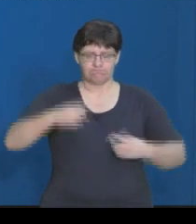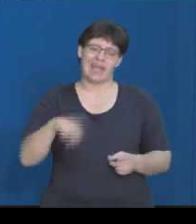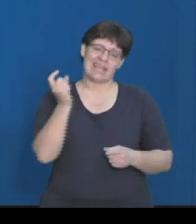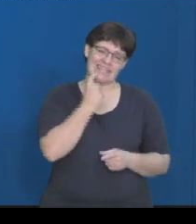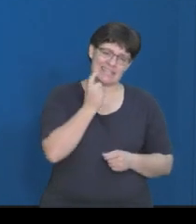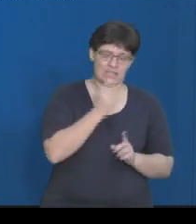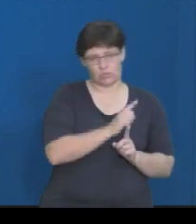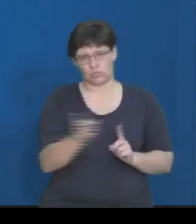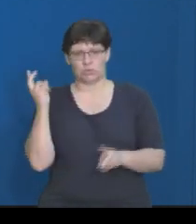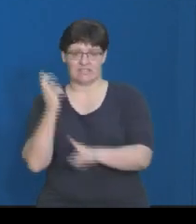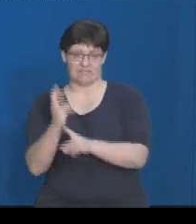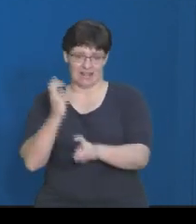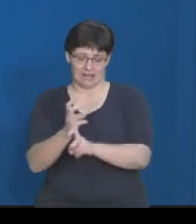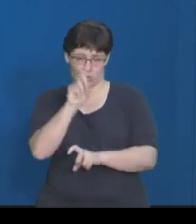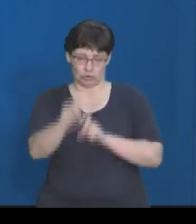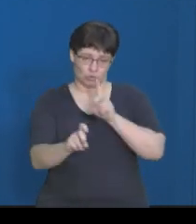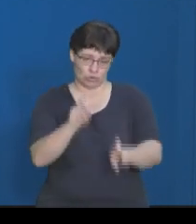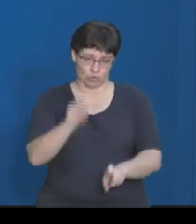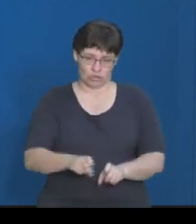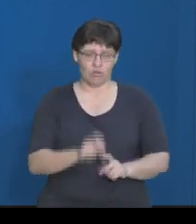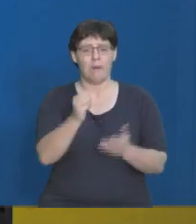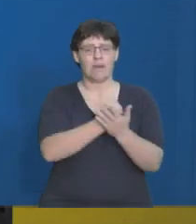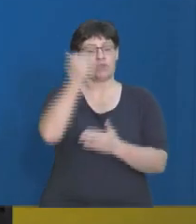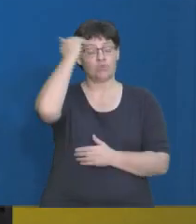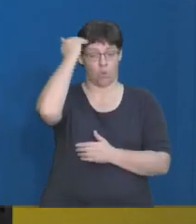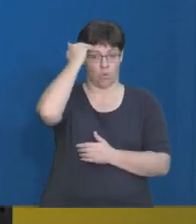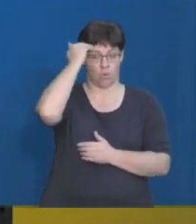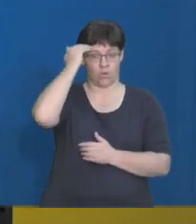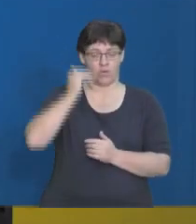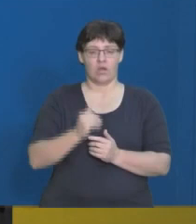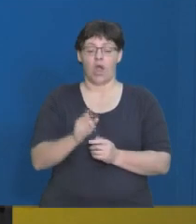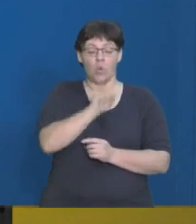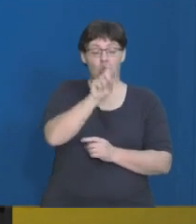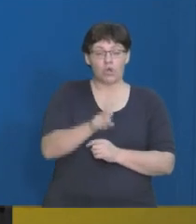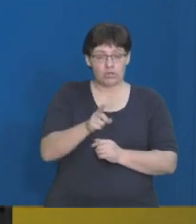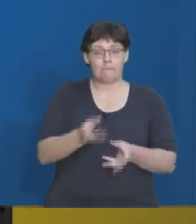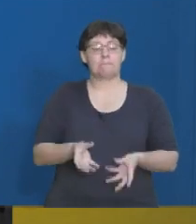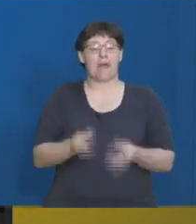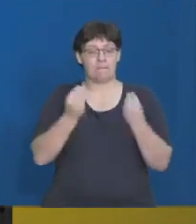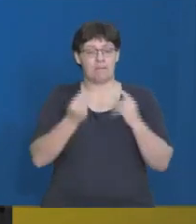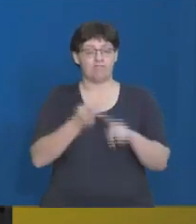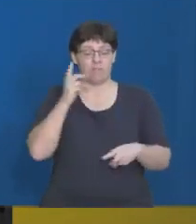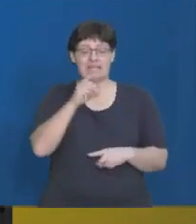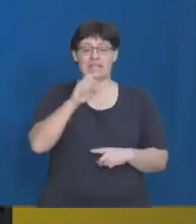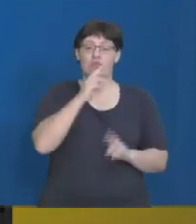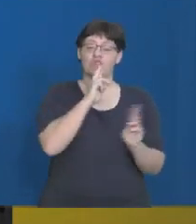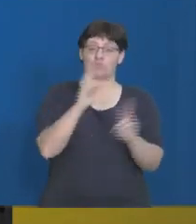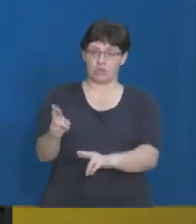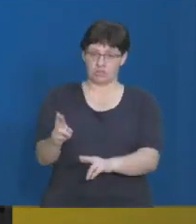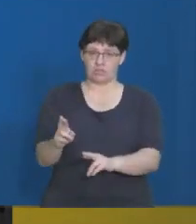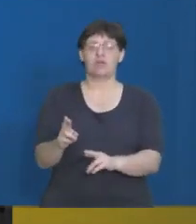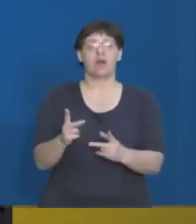easy to difficult questions. You need to know that questions, or the questions that you are going to get from the data response, they